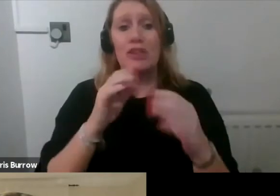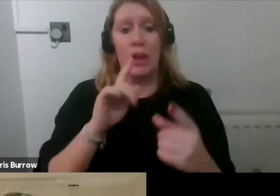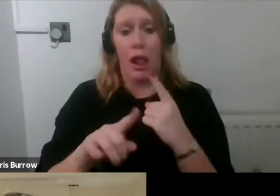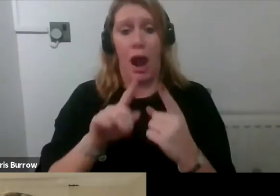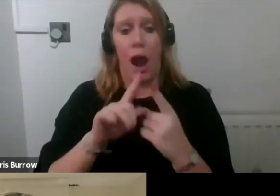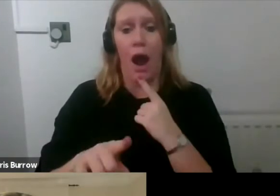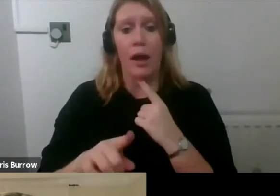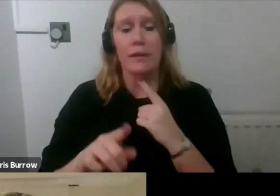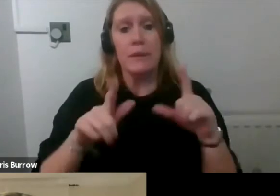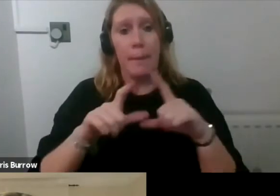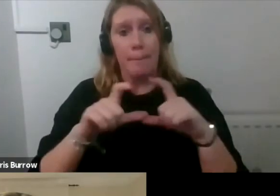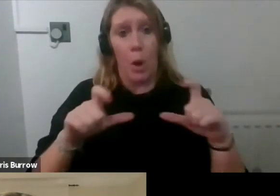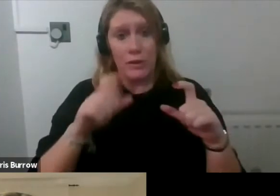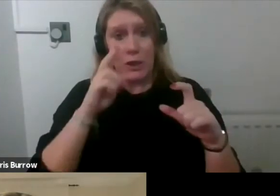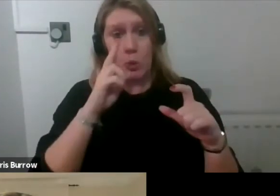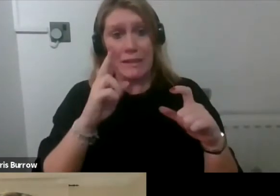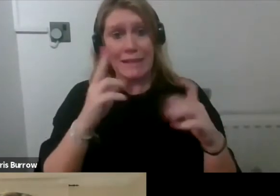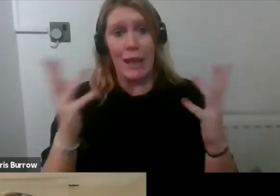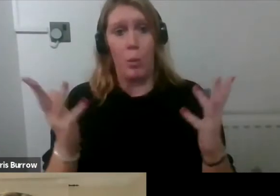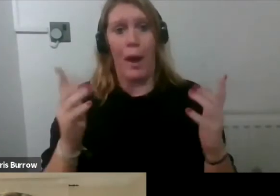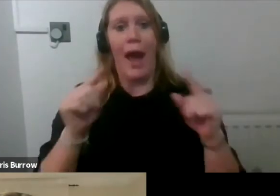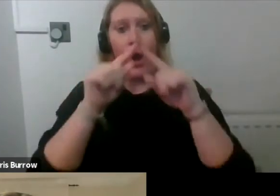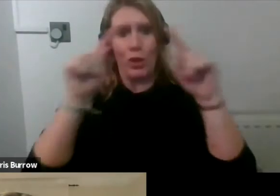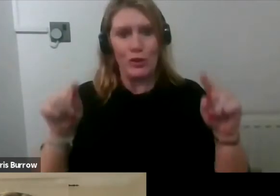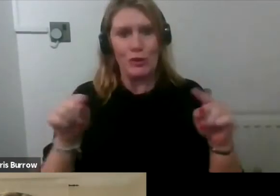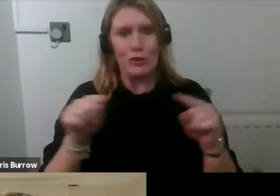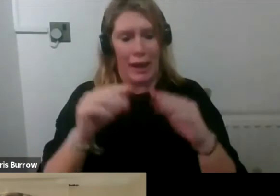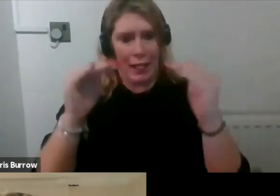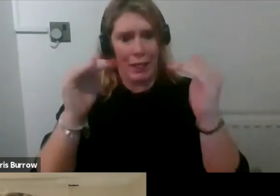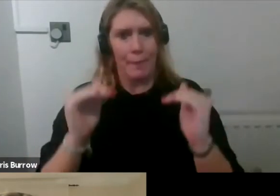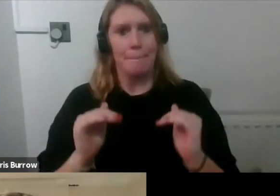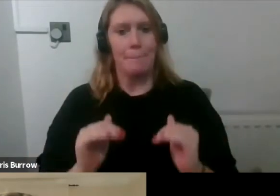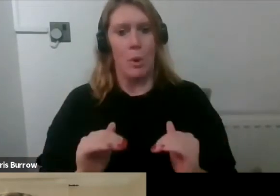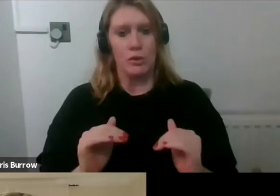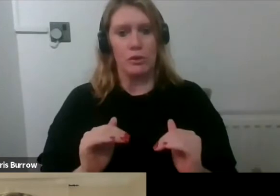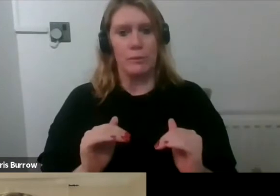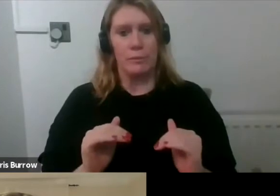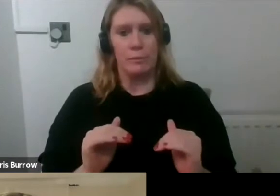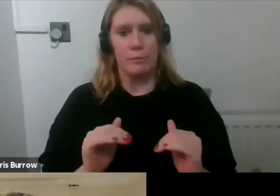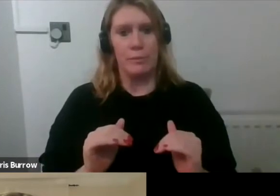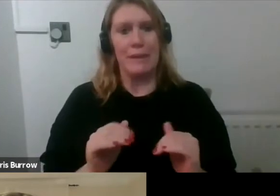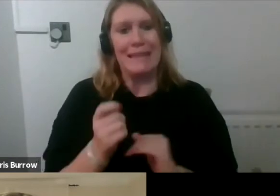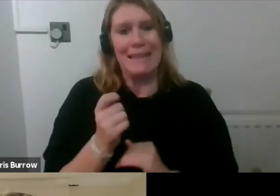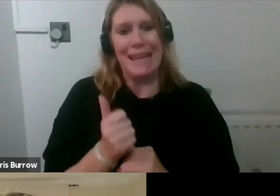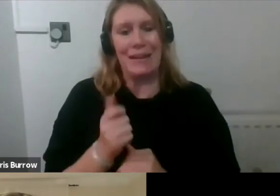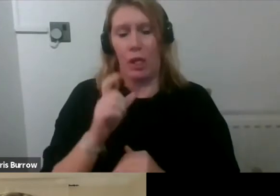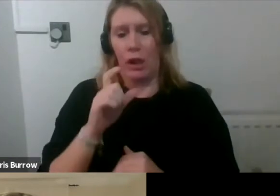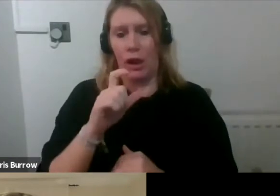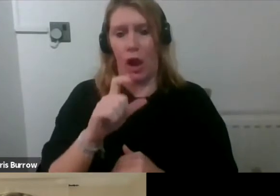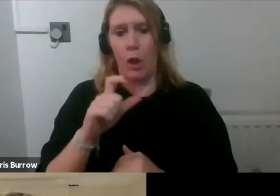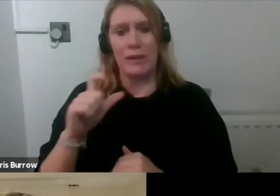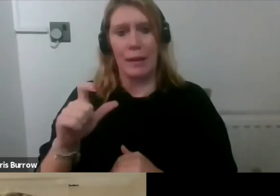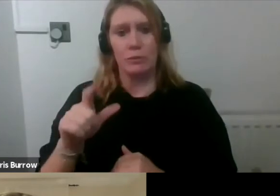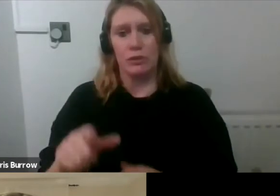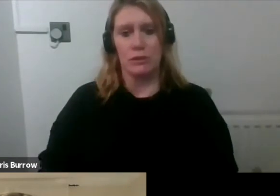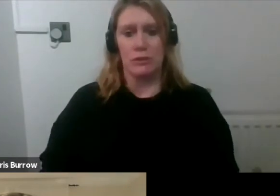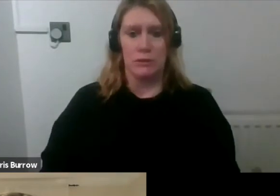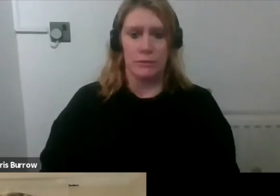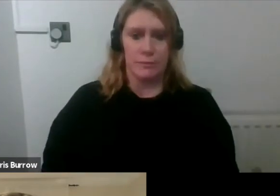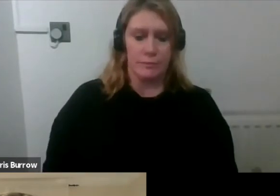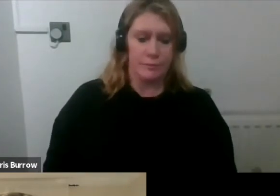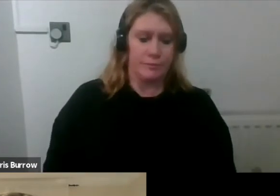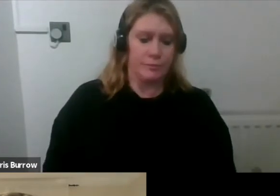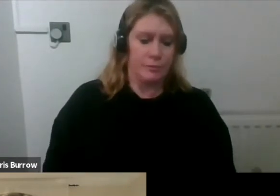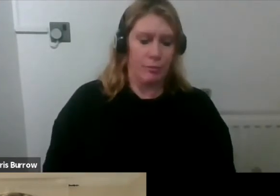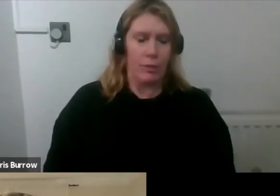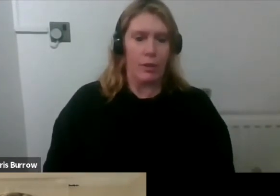which is on the bottom right hand corner, conveniently next to the closed caption box. So I'm finally going